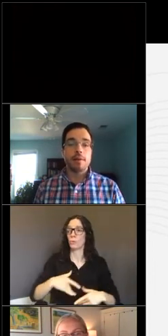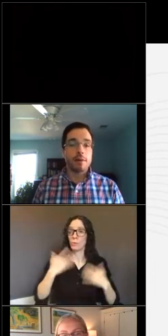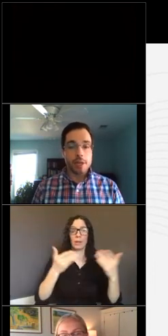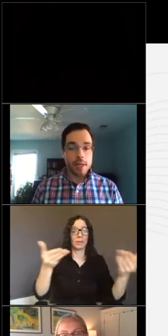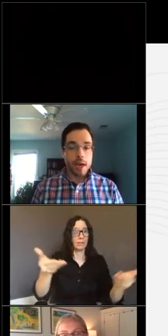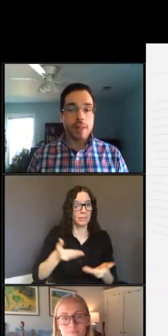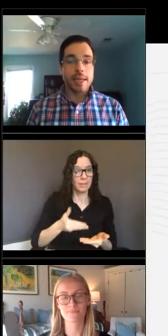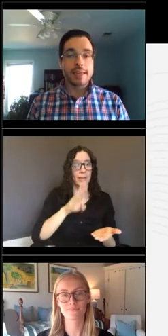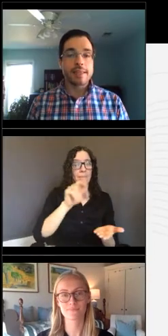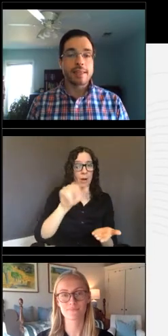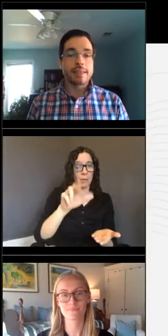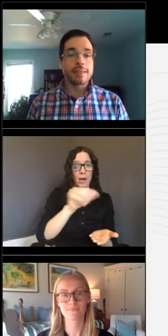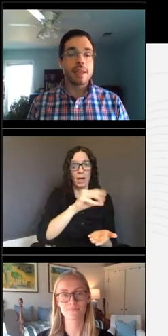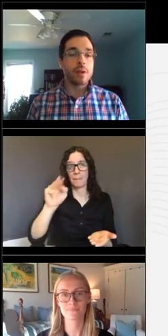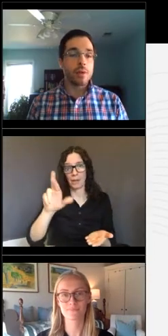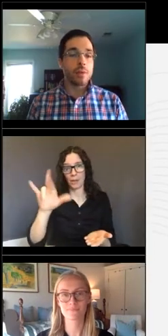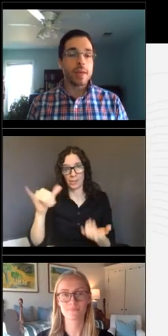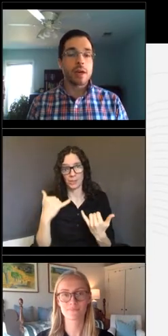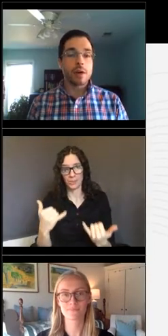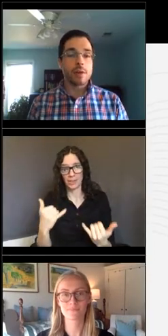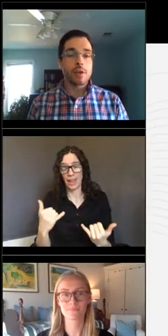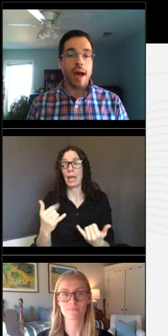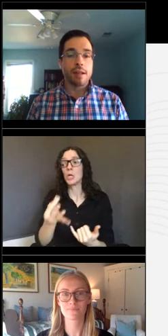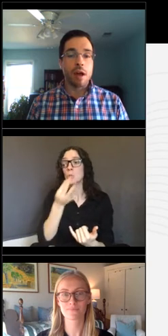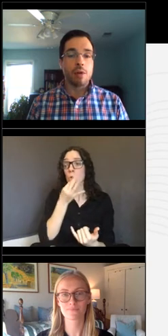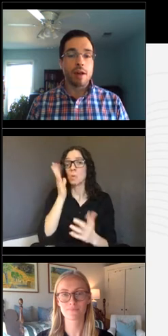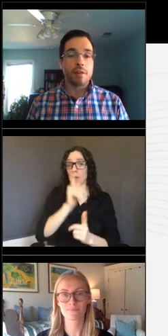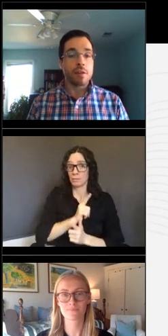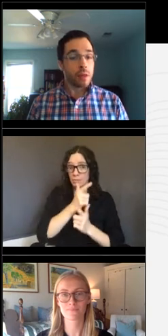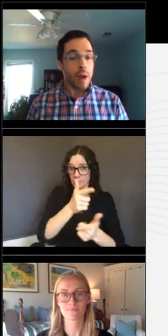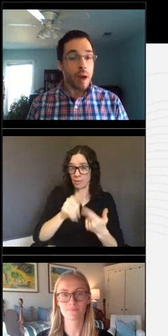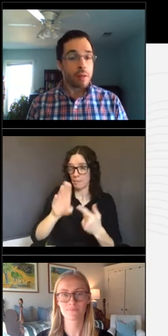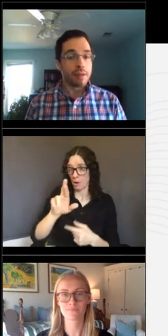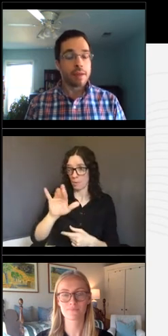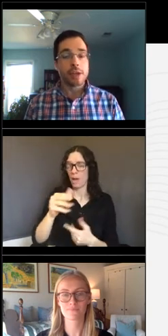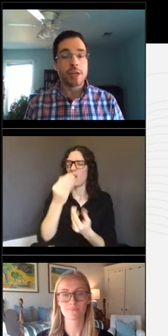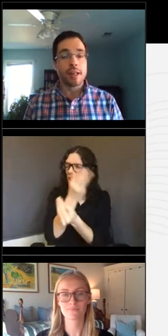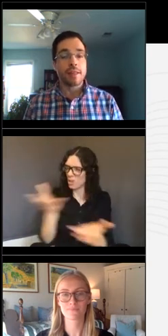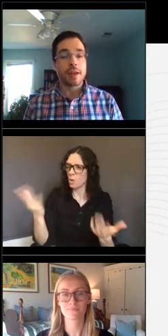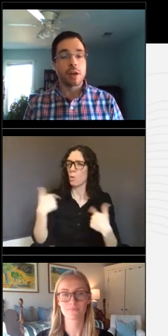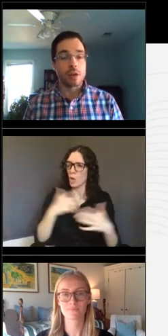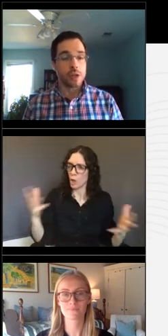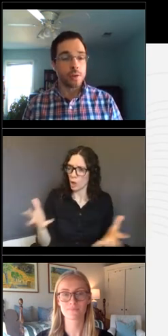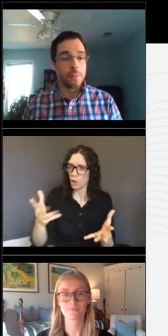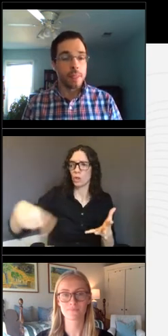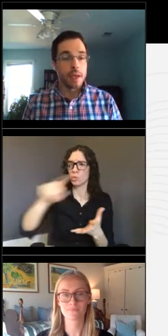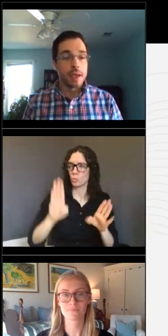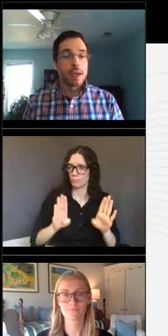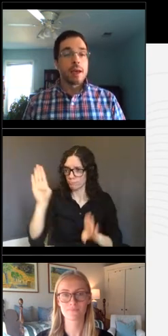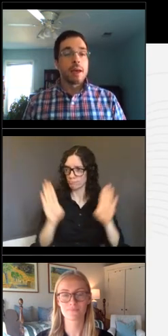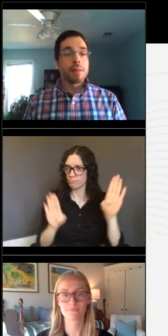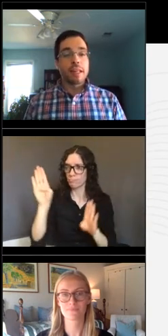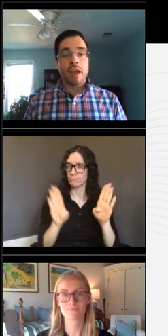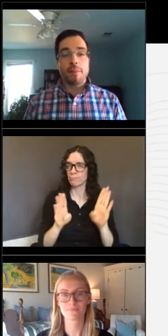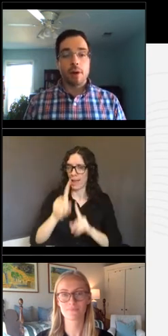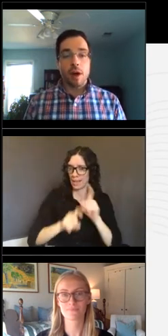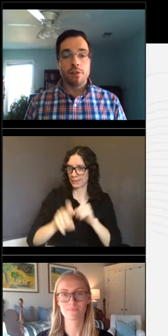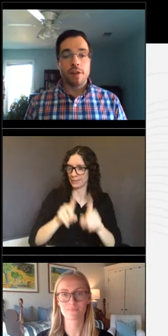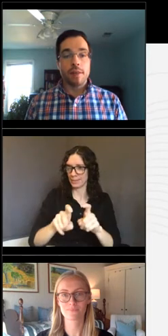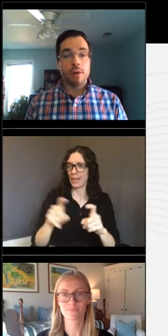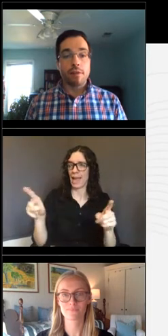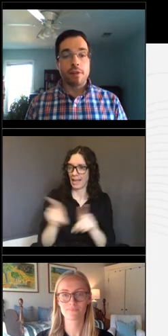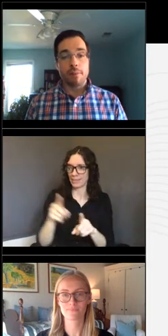over to Dr. Lausche, I would like to let you know that we encourage you to ask questions throughout the presentation as they occur to you. Please